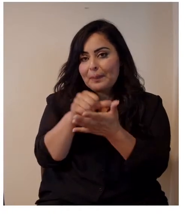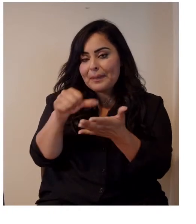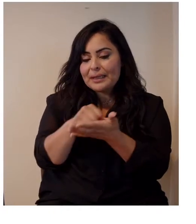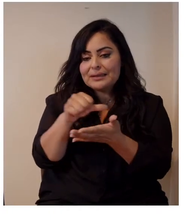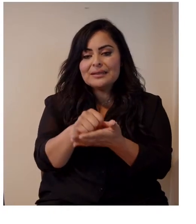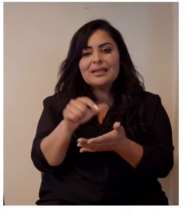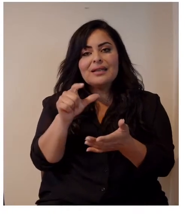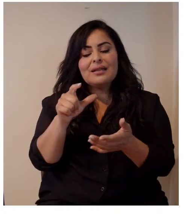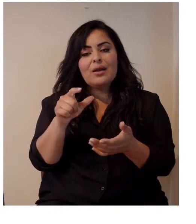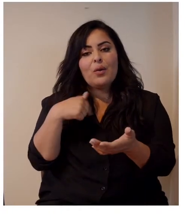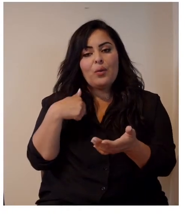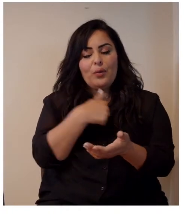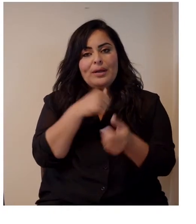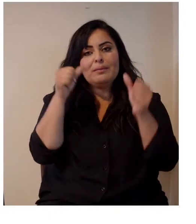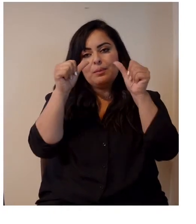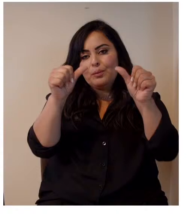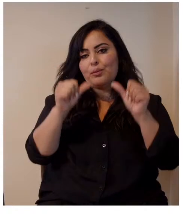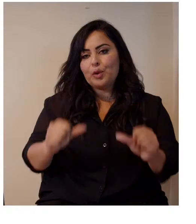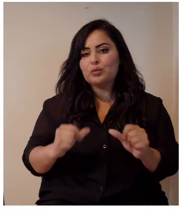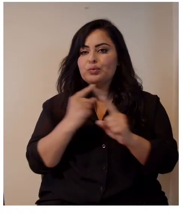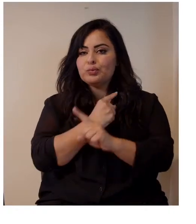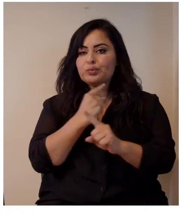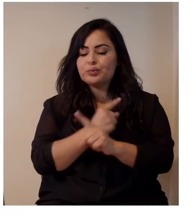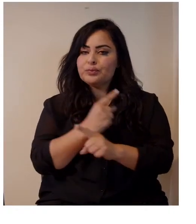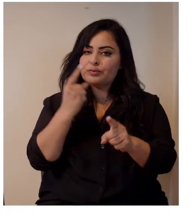official fire information. I'm